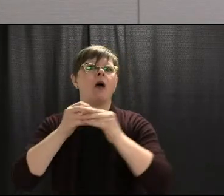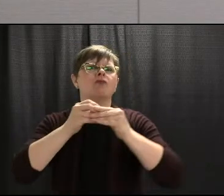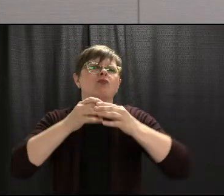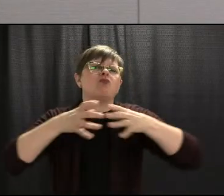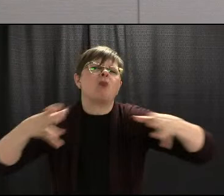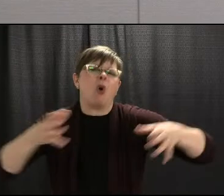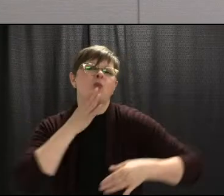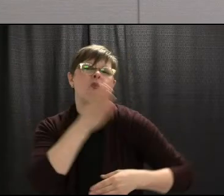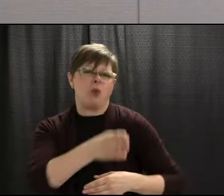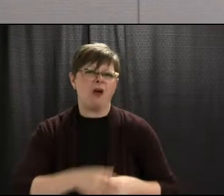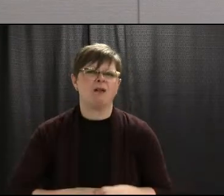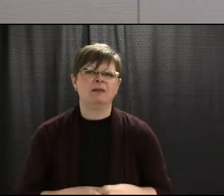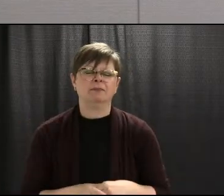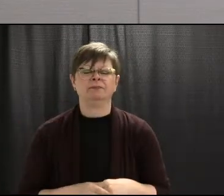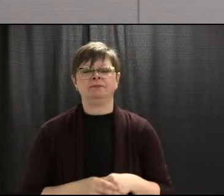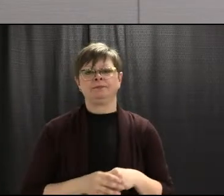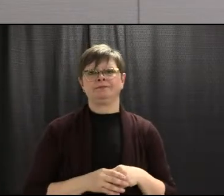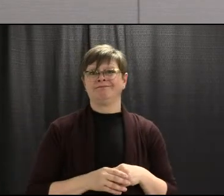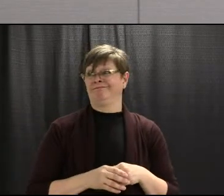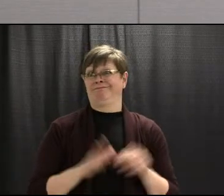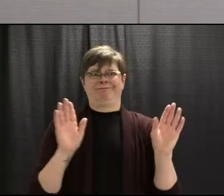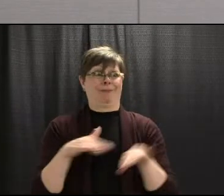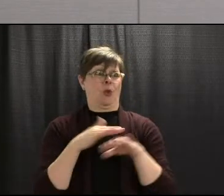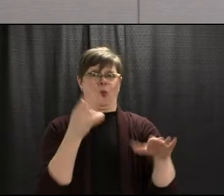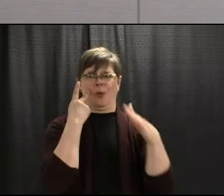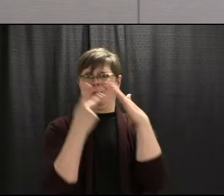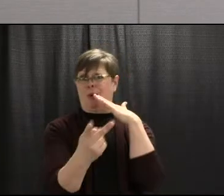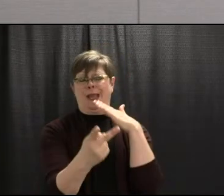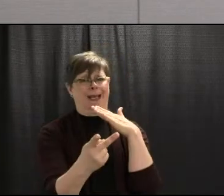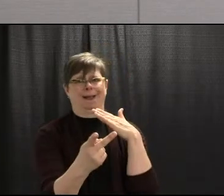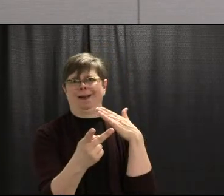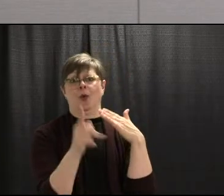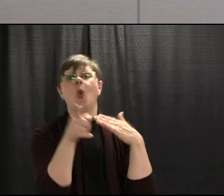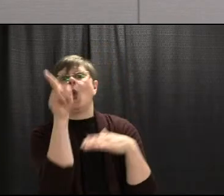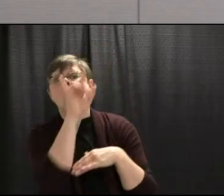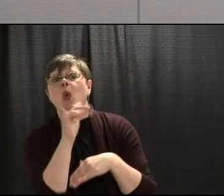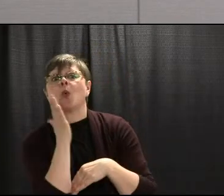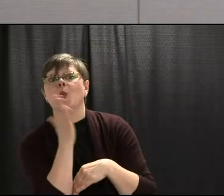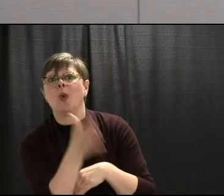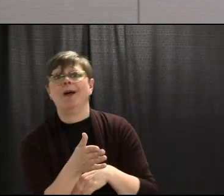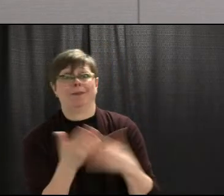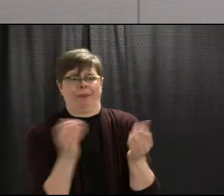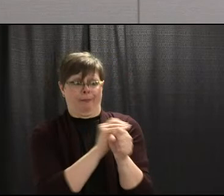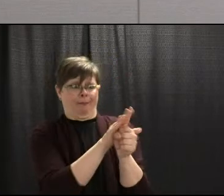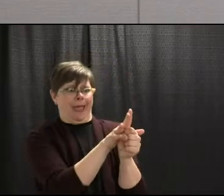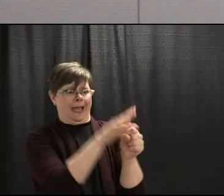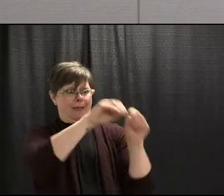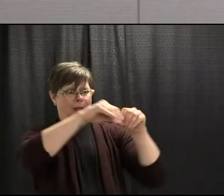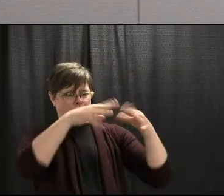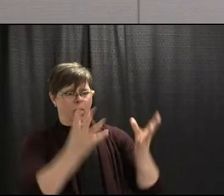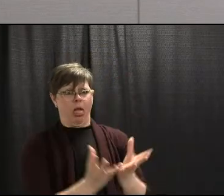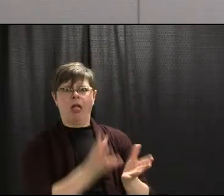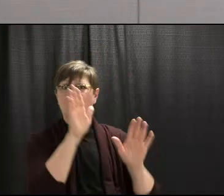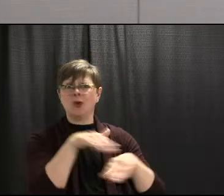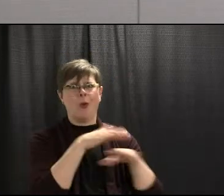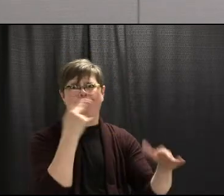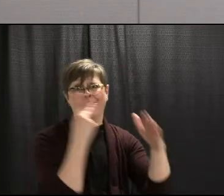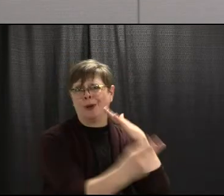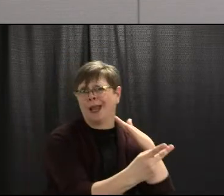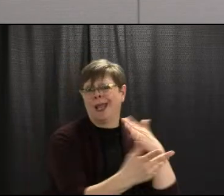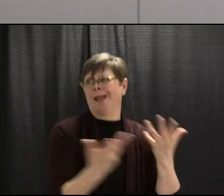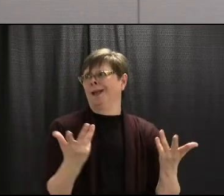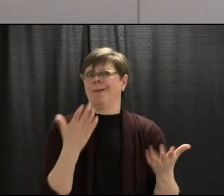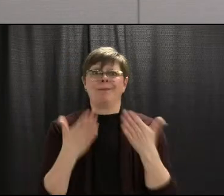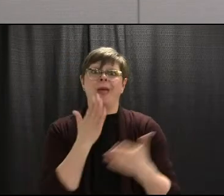as they evolve. No one can predict. No one could have predicted the pandemic. No one can potentially predict whatever acute health issue